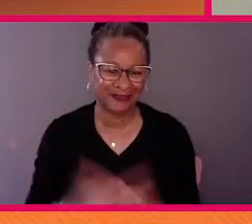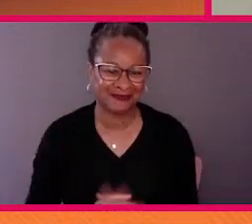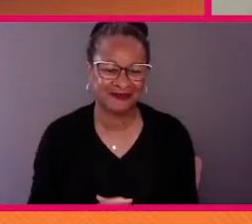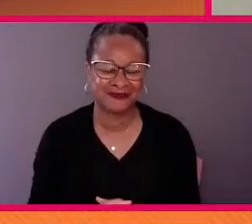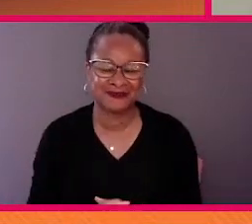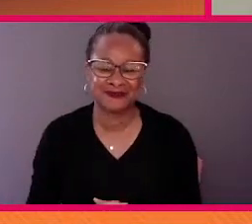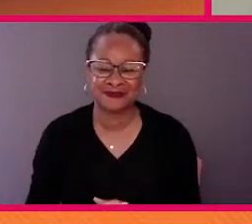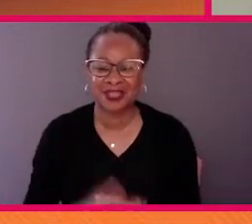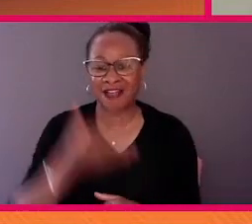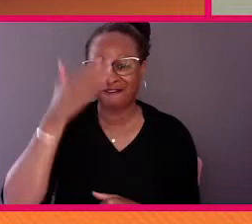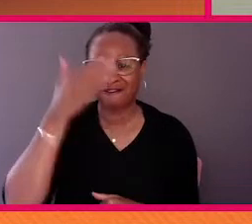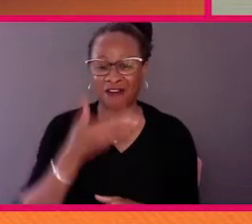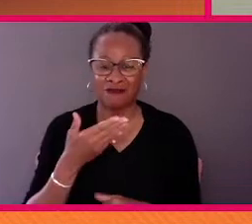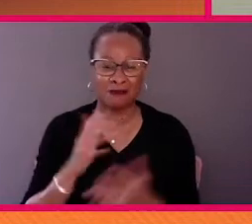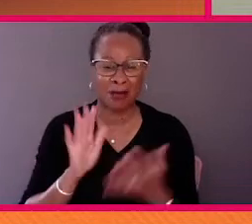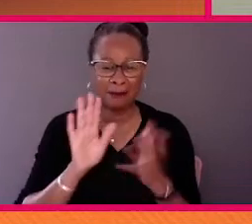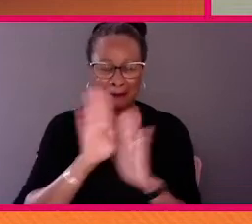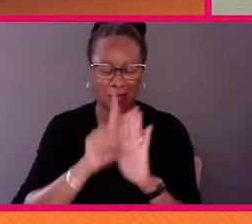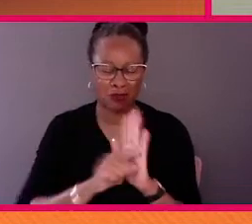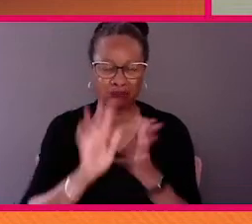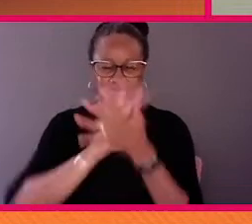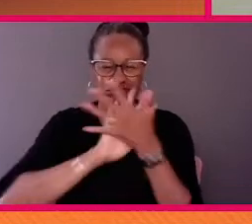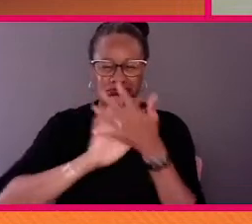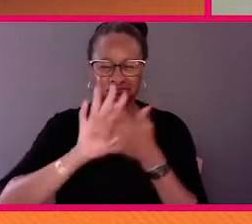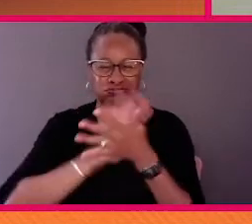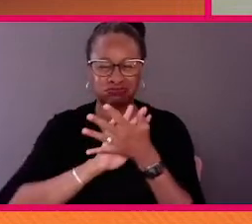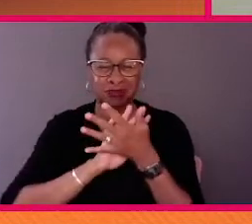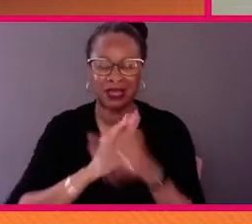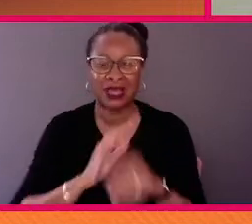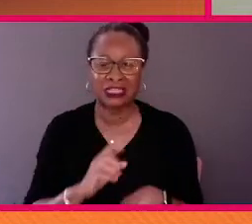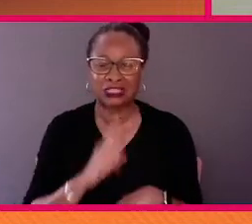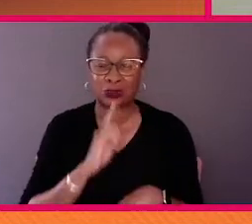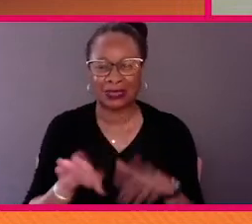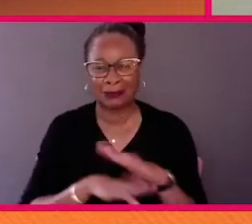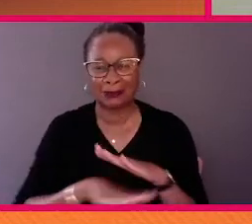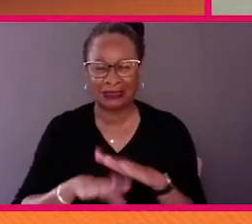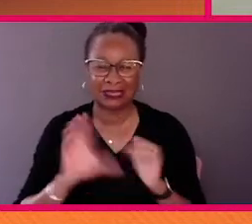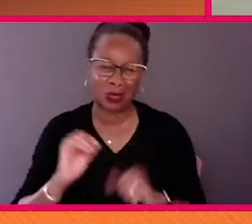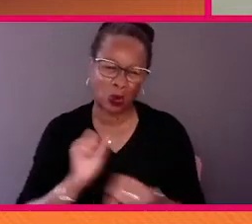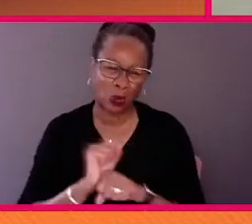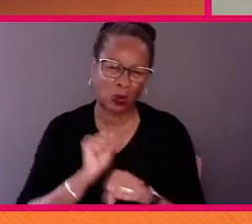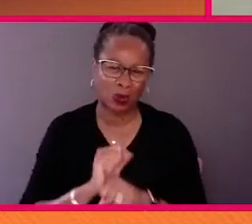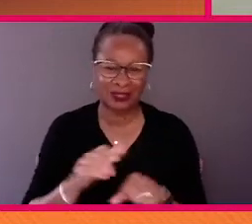front of a blurred background that is obscuring a pretty basic co-working space.